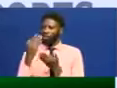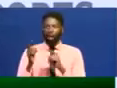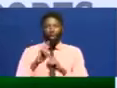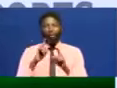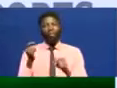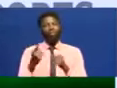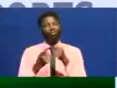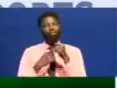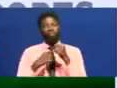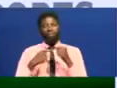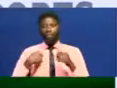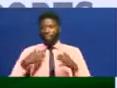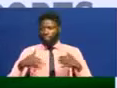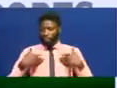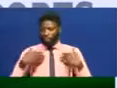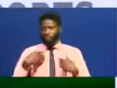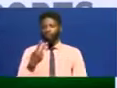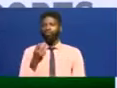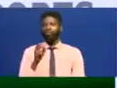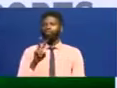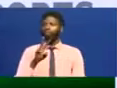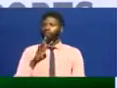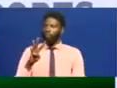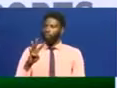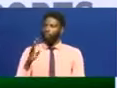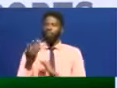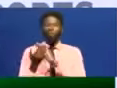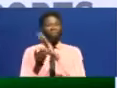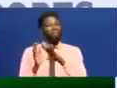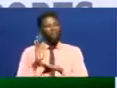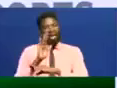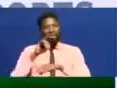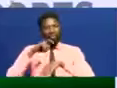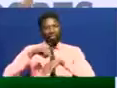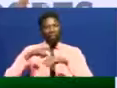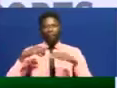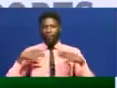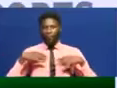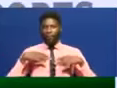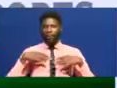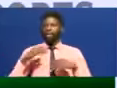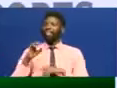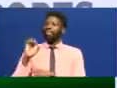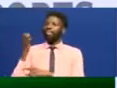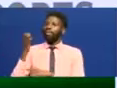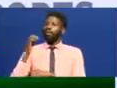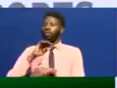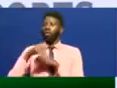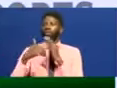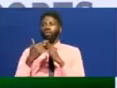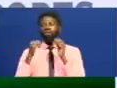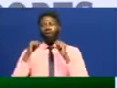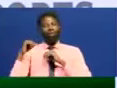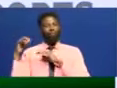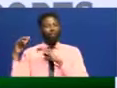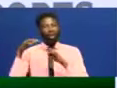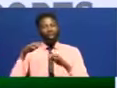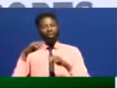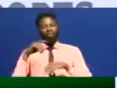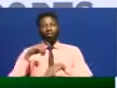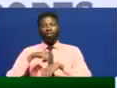the Safari Rally 2024 goes back to Easter, where we can all embrace it as part of our